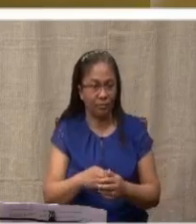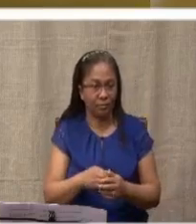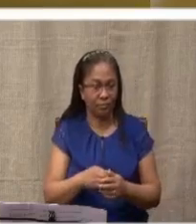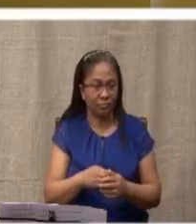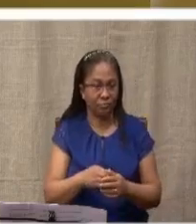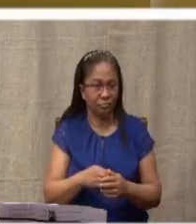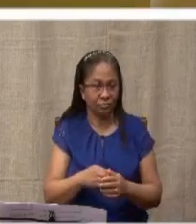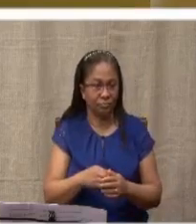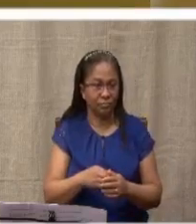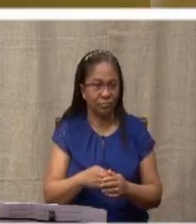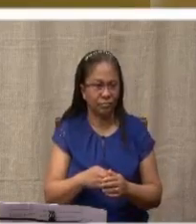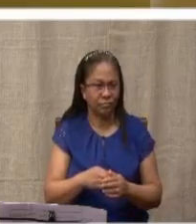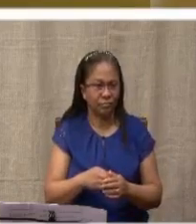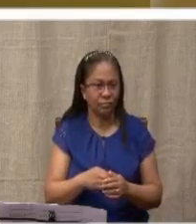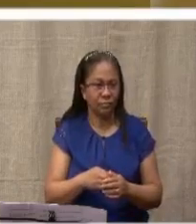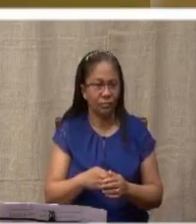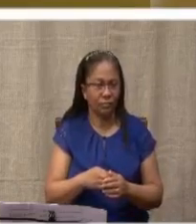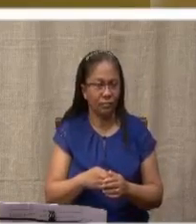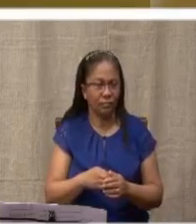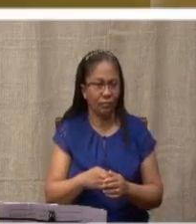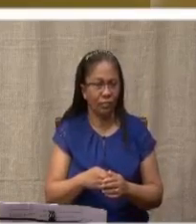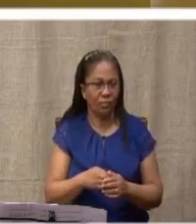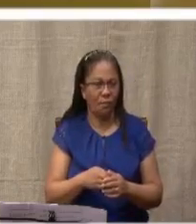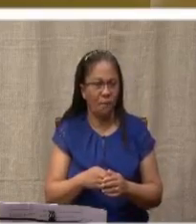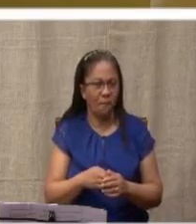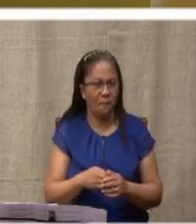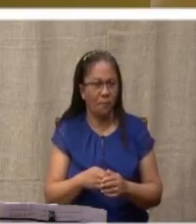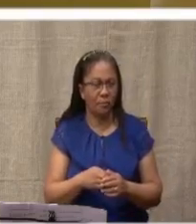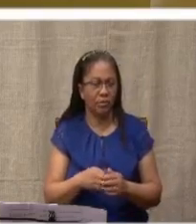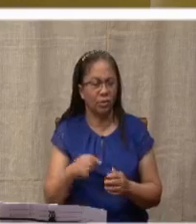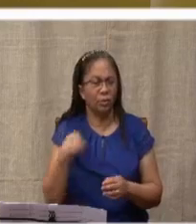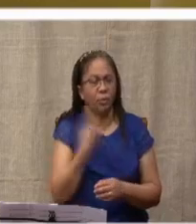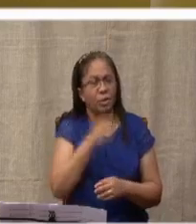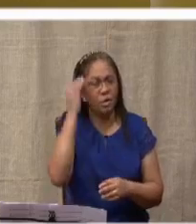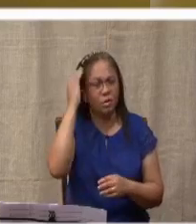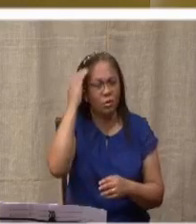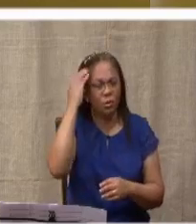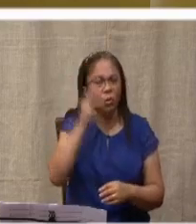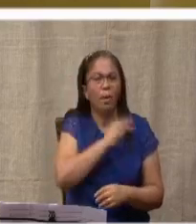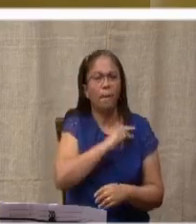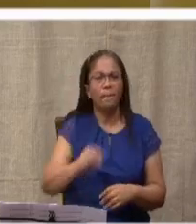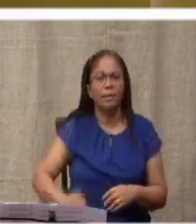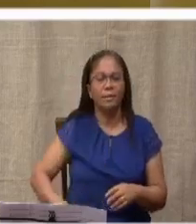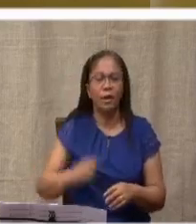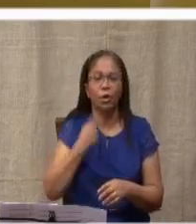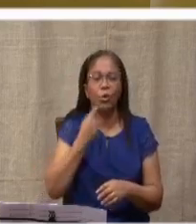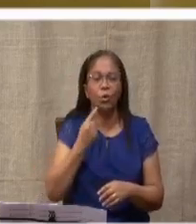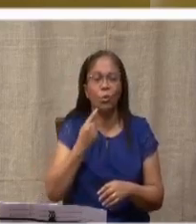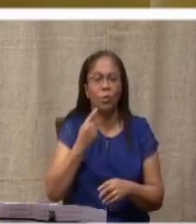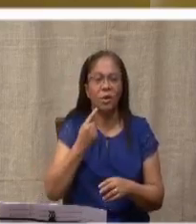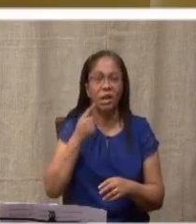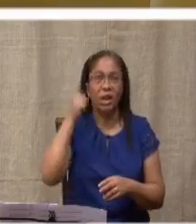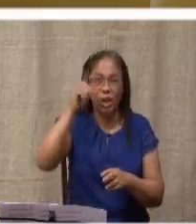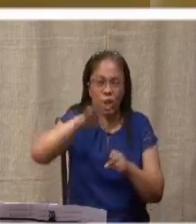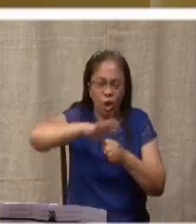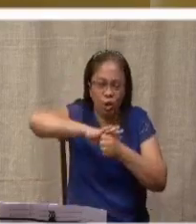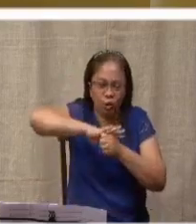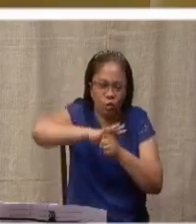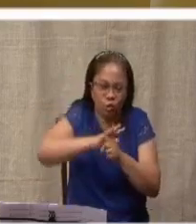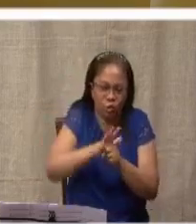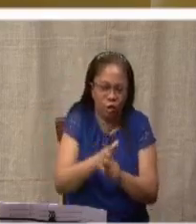you would like that that we know that the messiah is the one who will crush the head of the